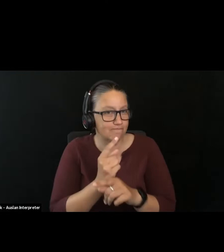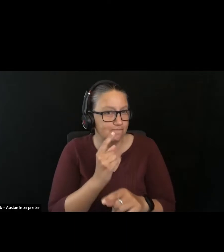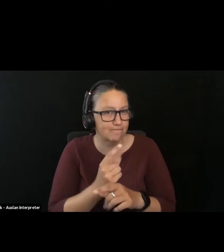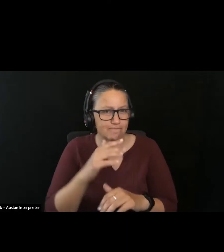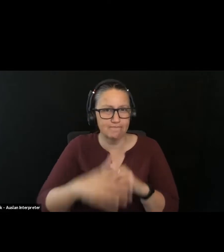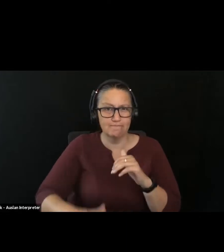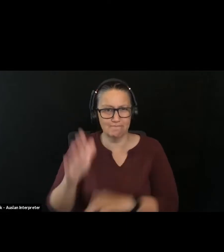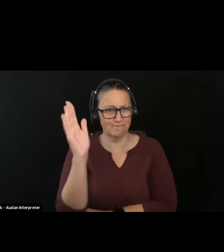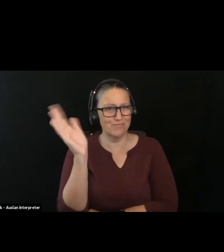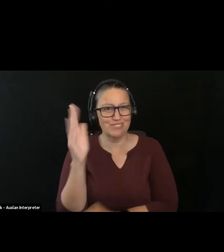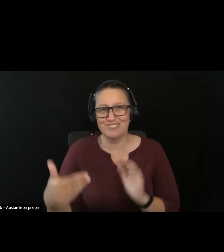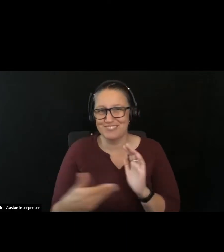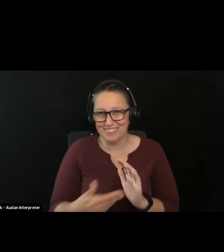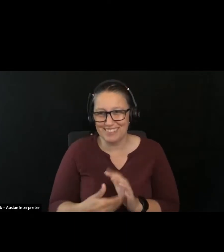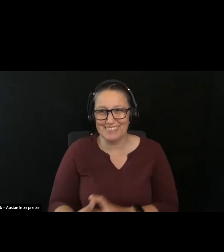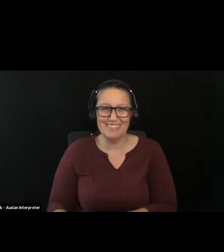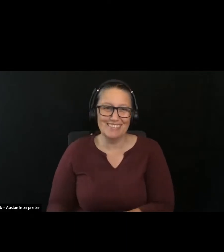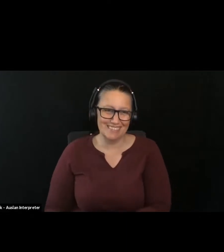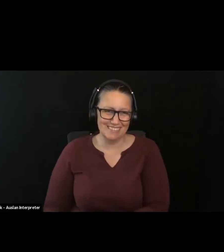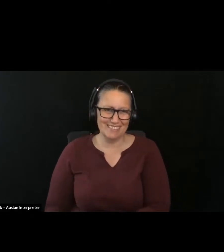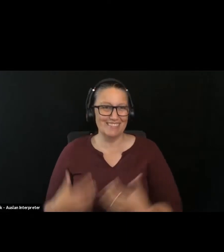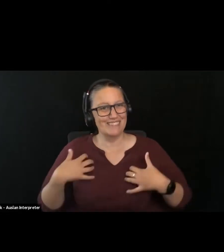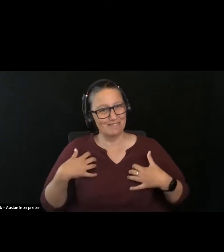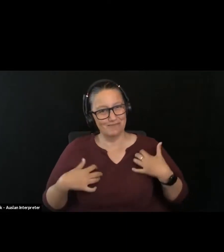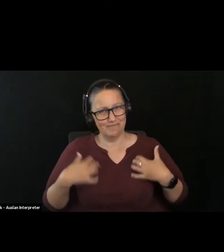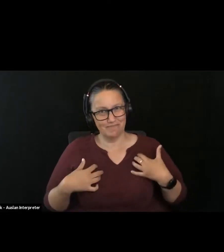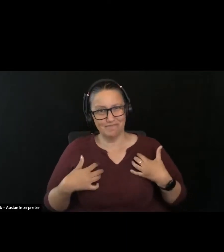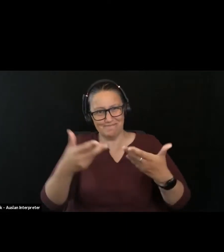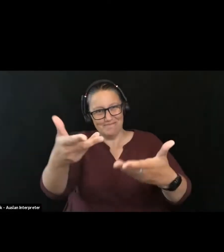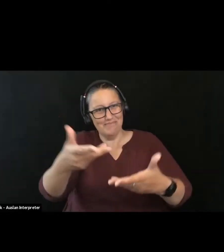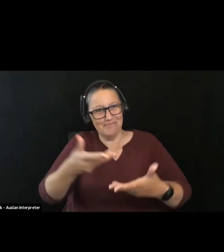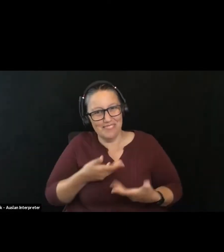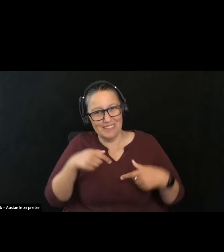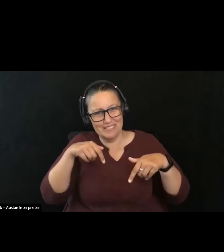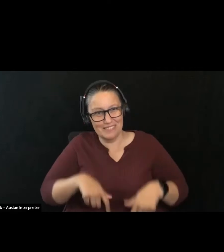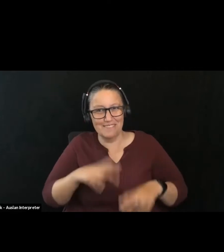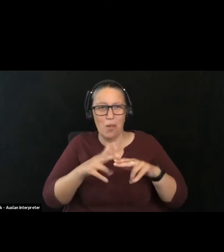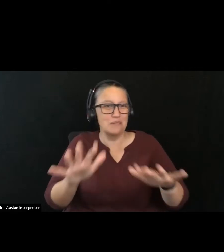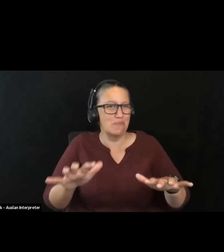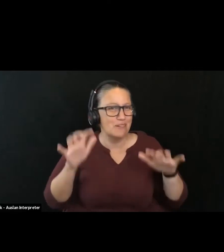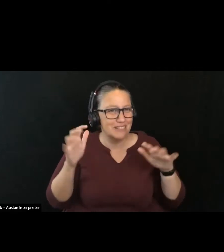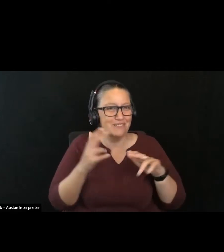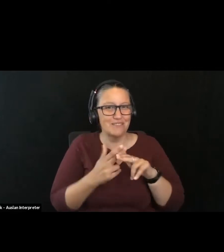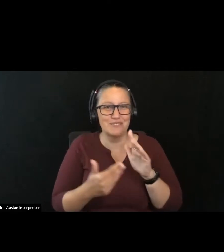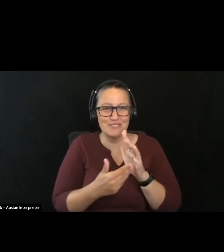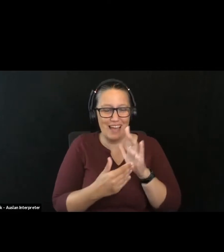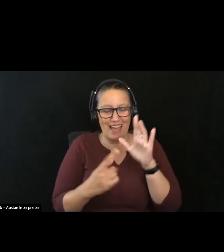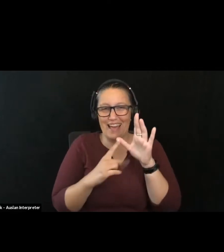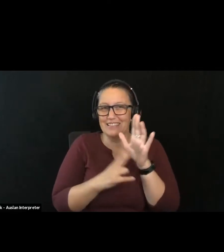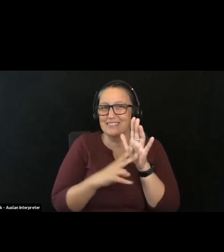title. And I'm delighted to welcome him to the Symposium for NDARC